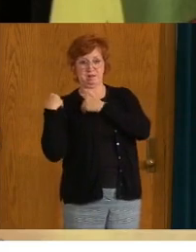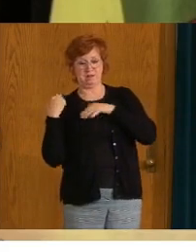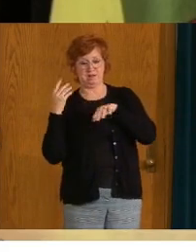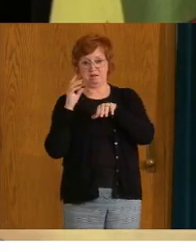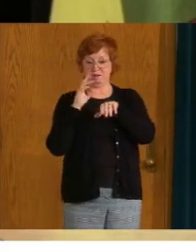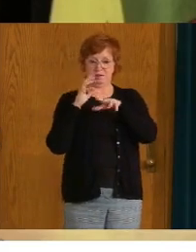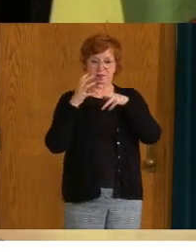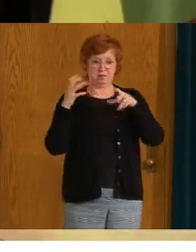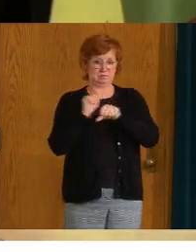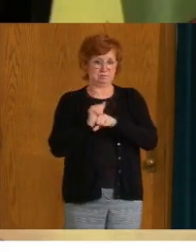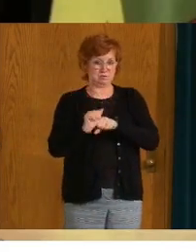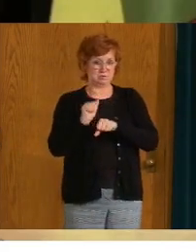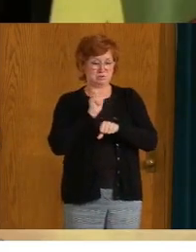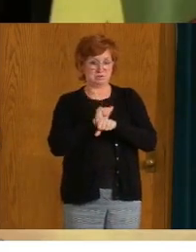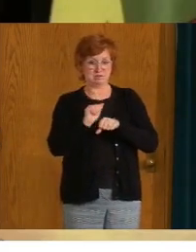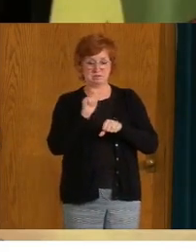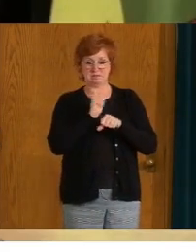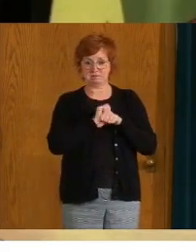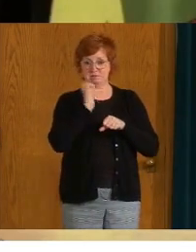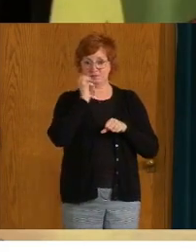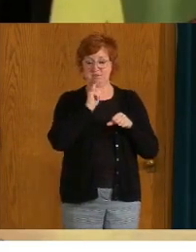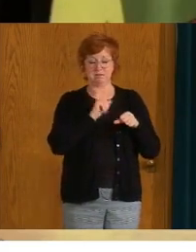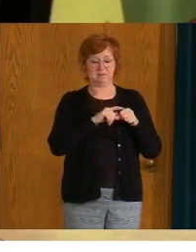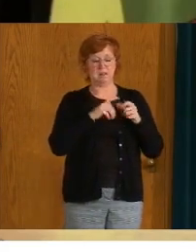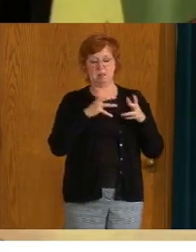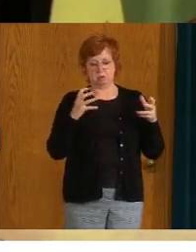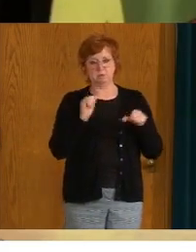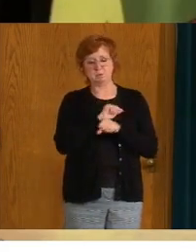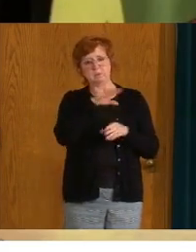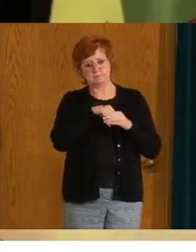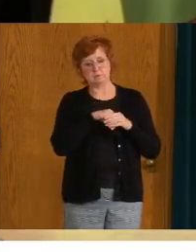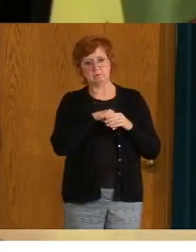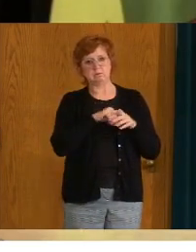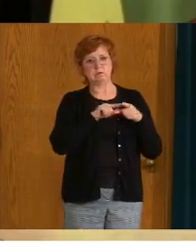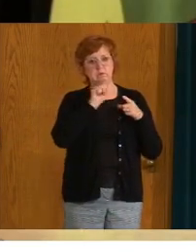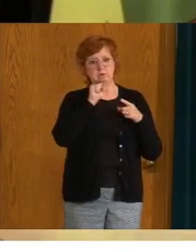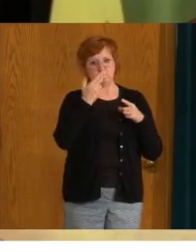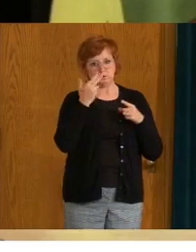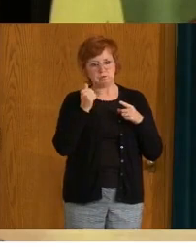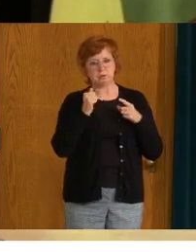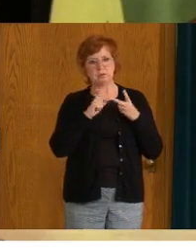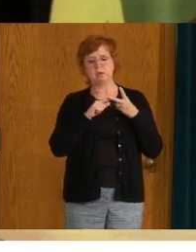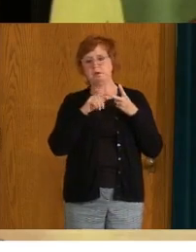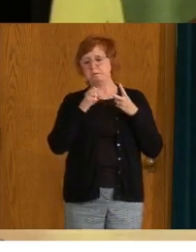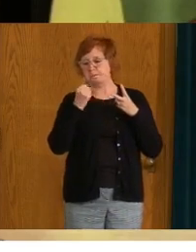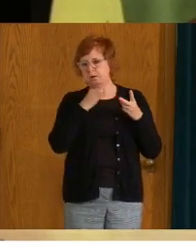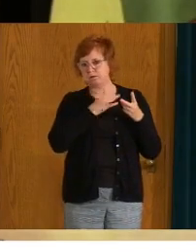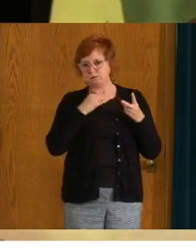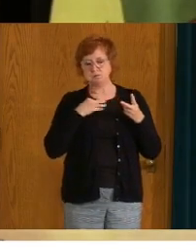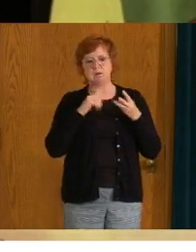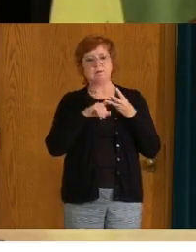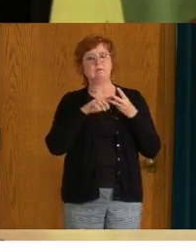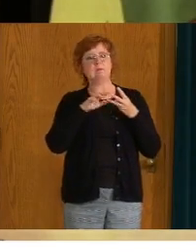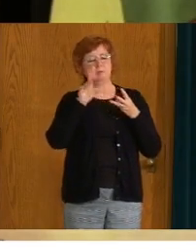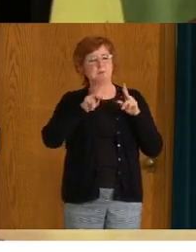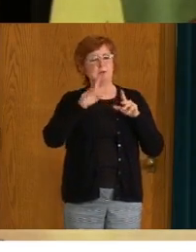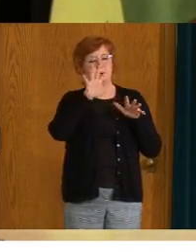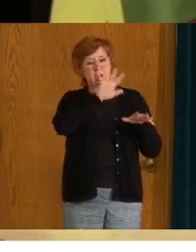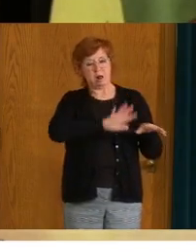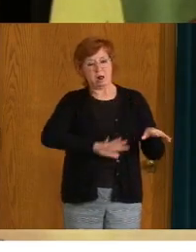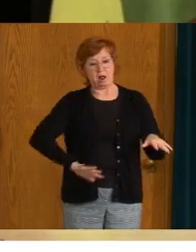the SHA and outside, as well as many, many support staff across the province. And what we are doing as a province is